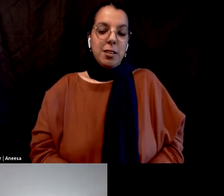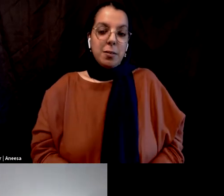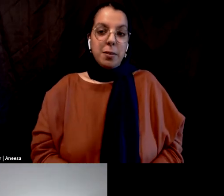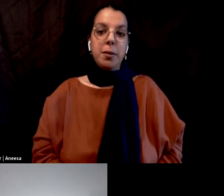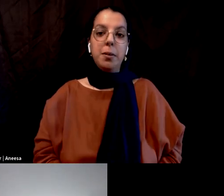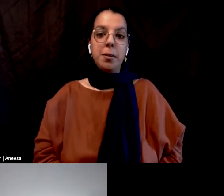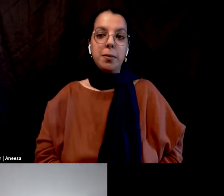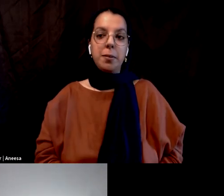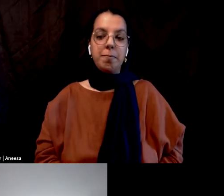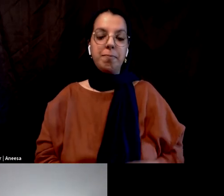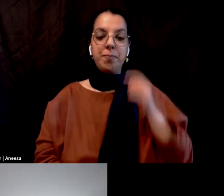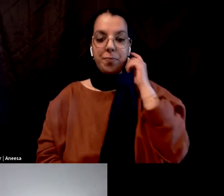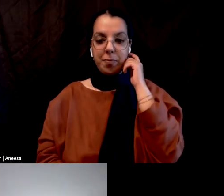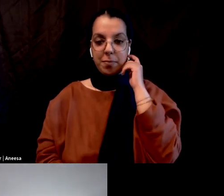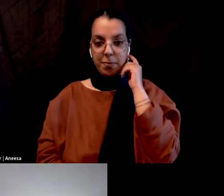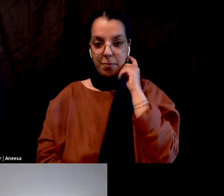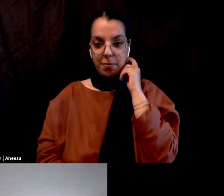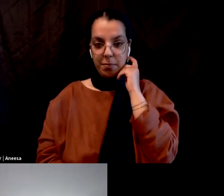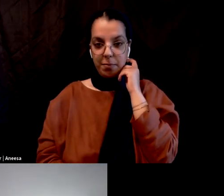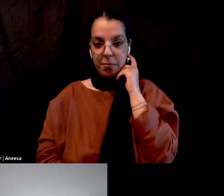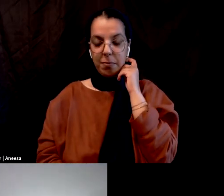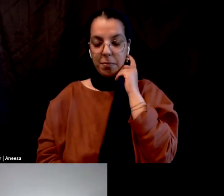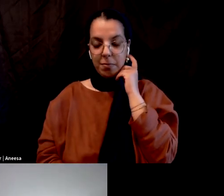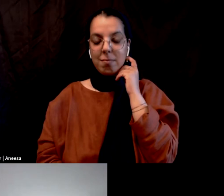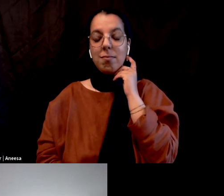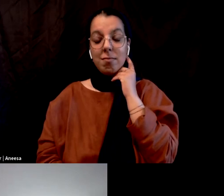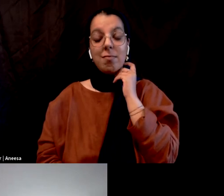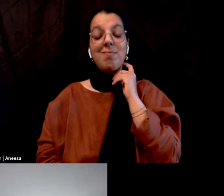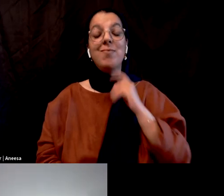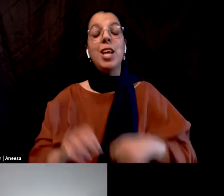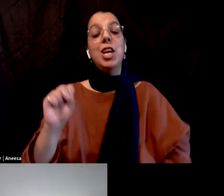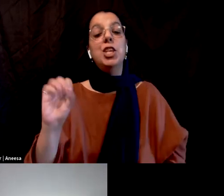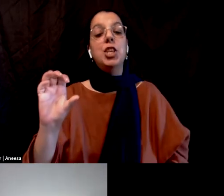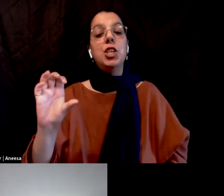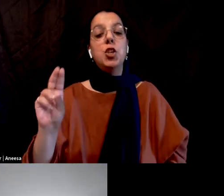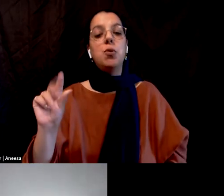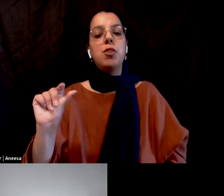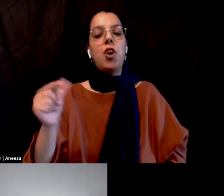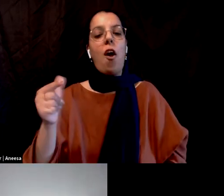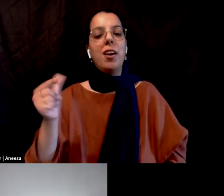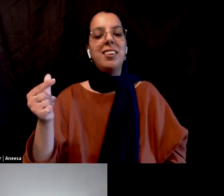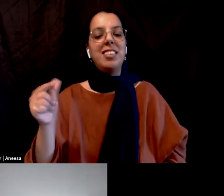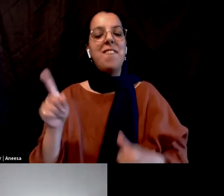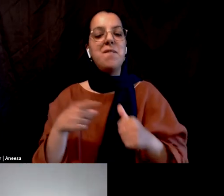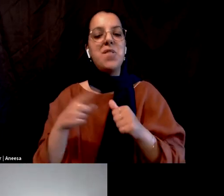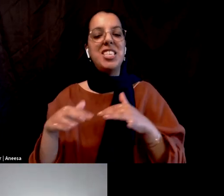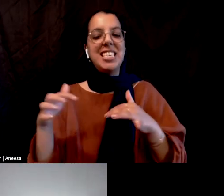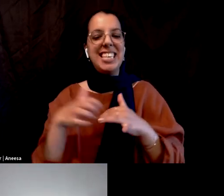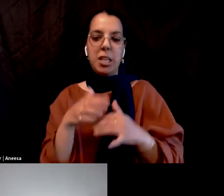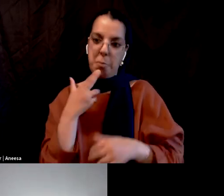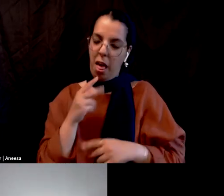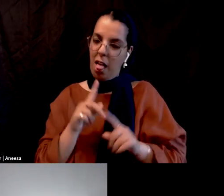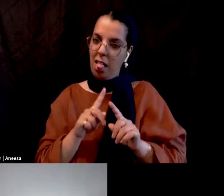What I want to share is that Scugog First Nation, as I mentioned, we're small but mighty. Many people would know